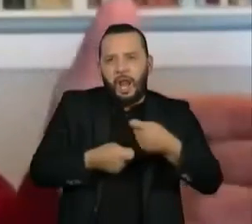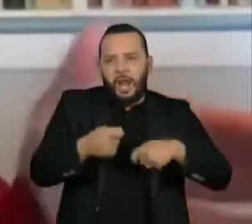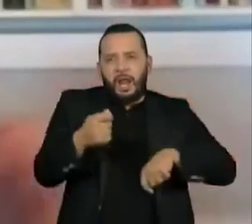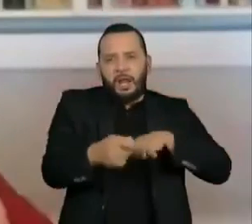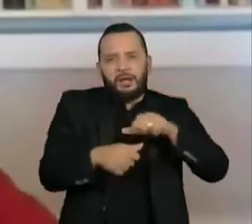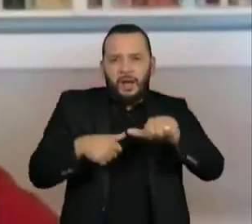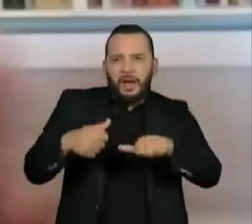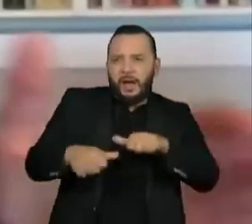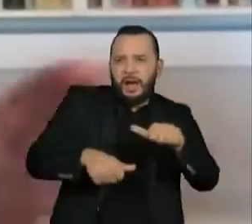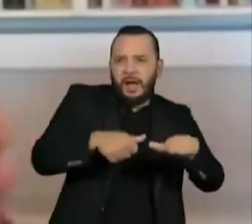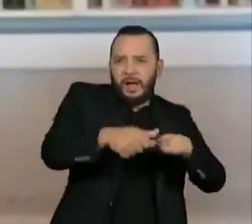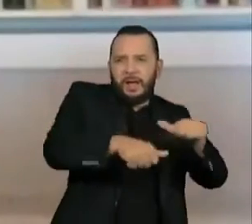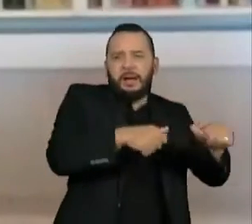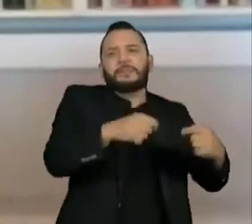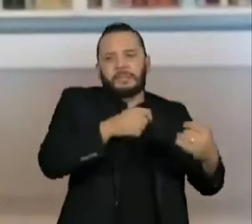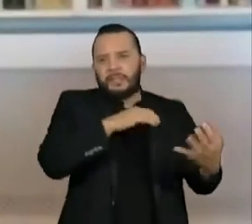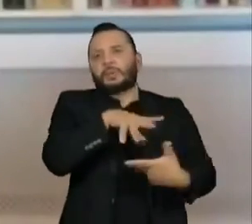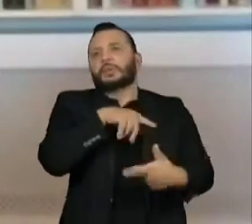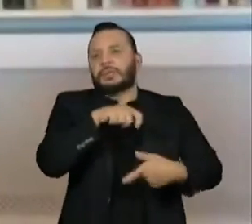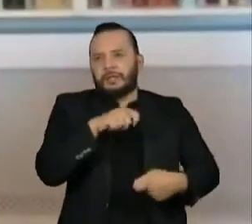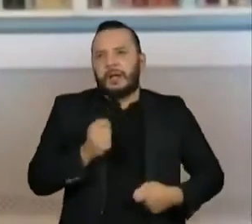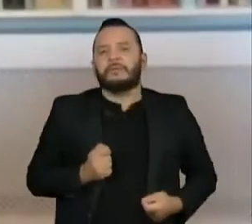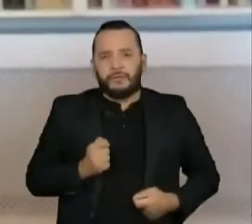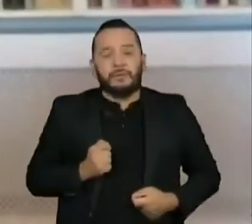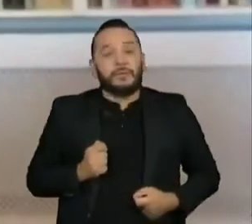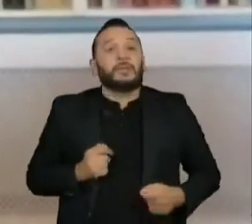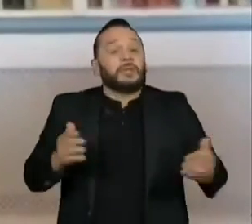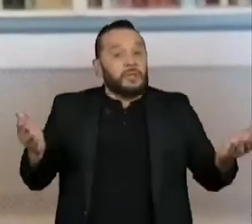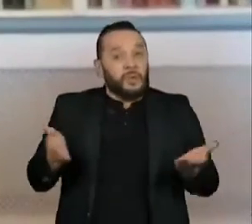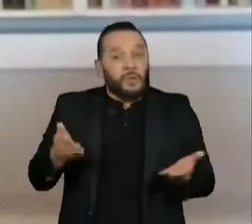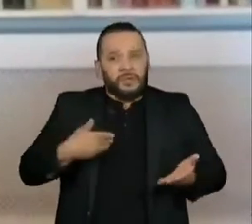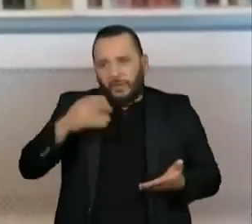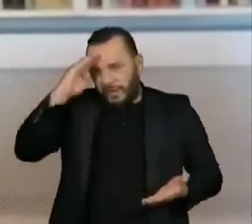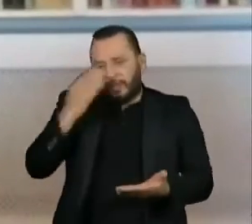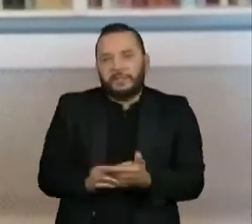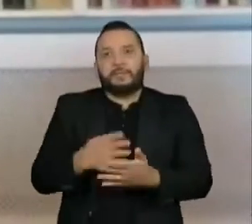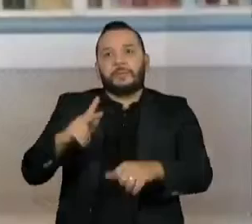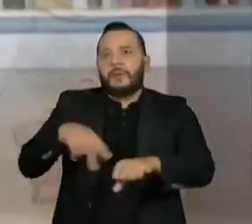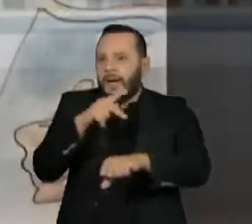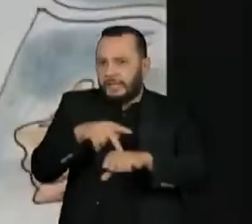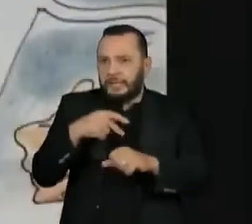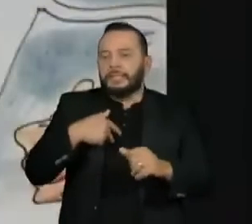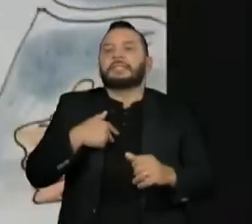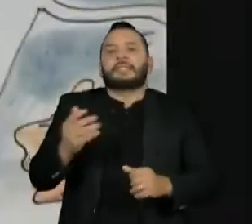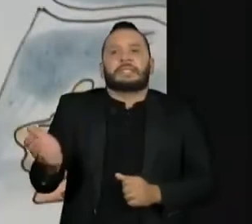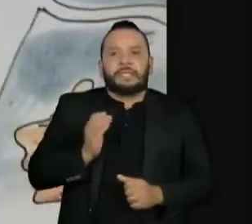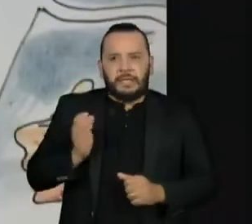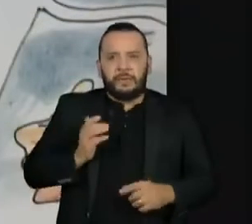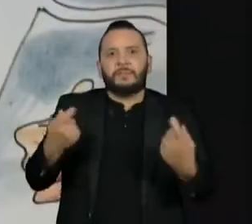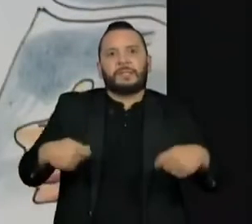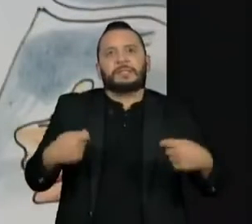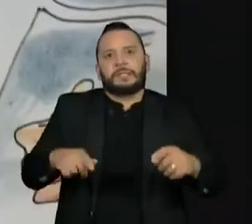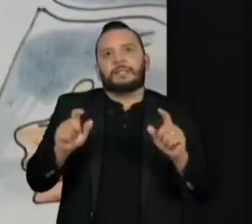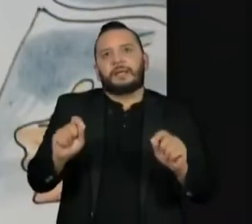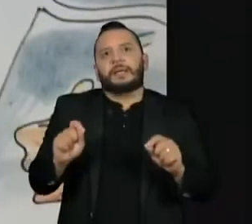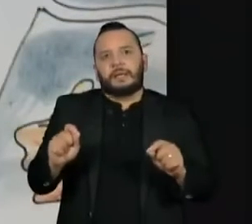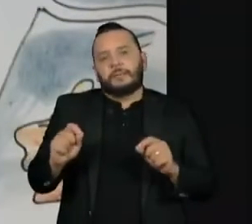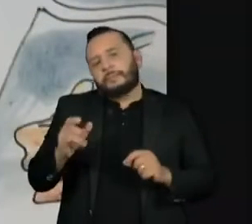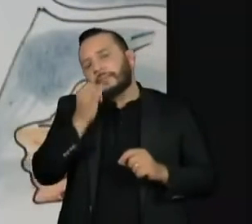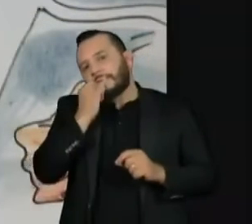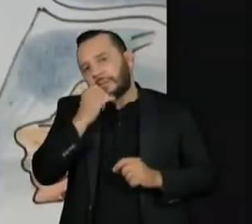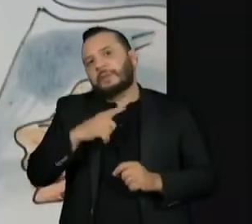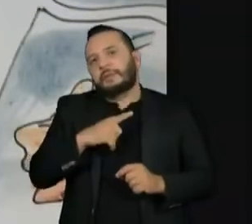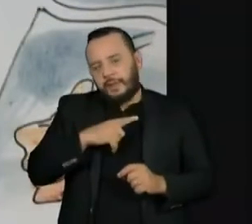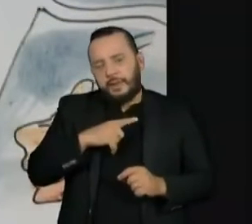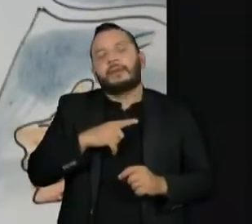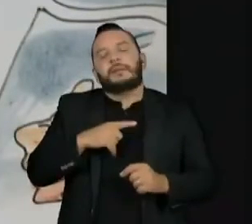in renewables. And I do believe that developing countries may need, for example, I'm conscious of the need